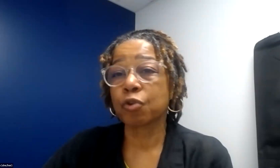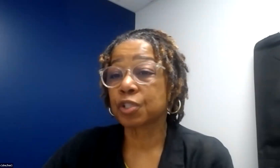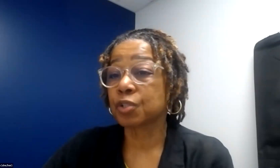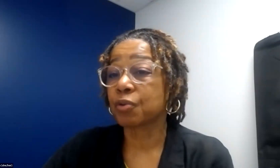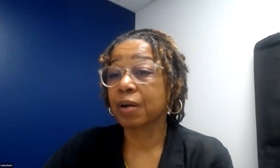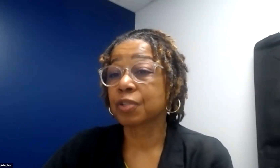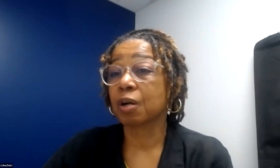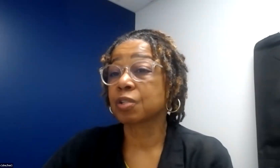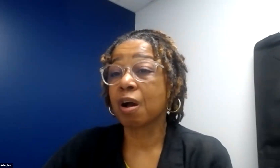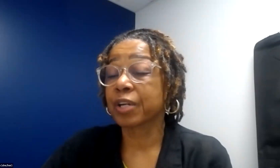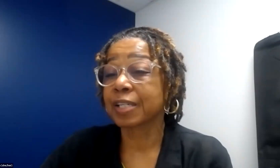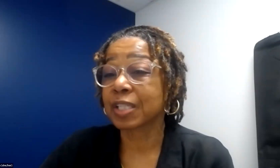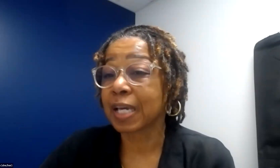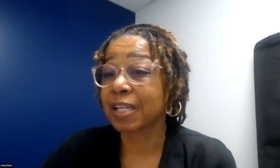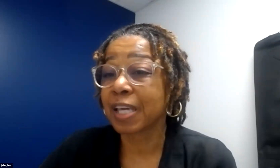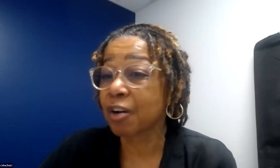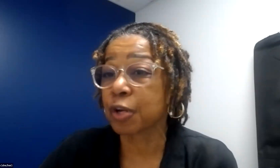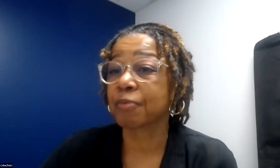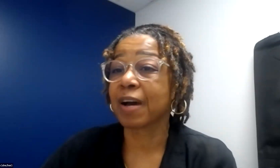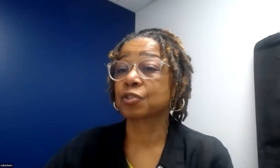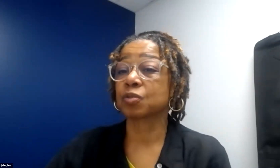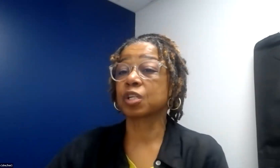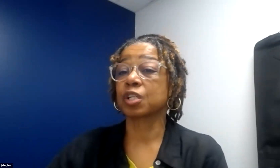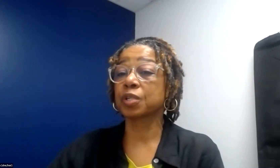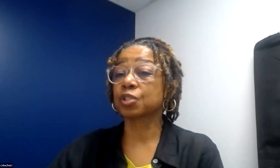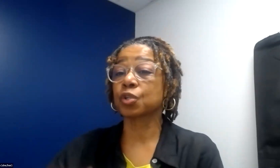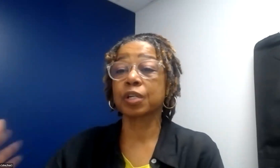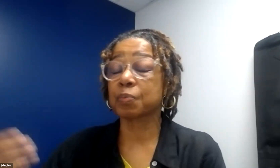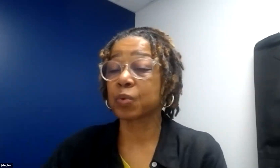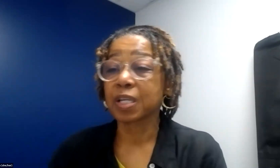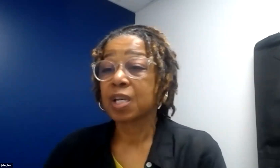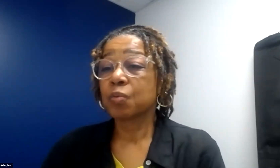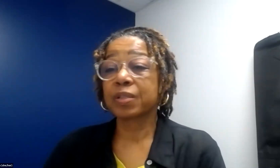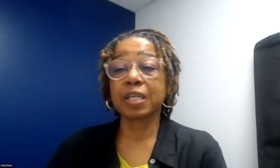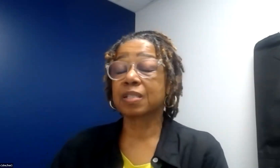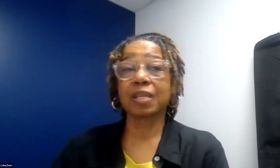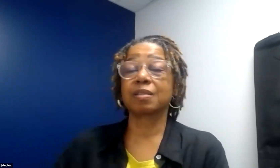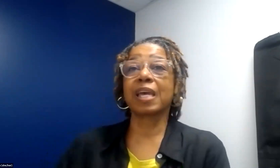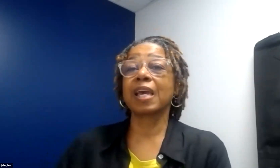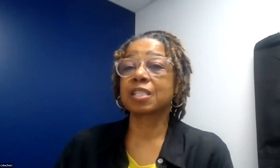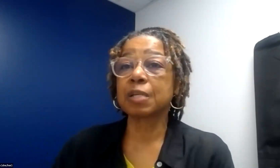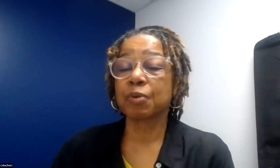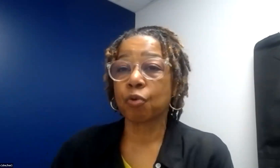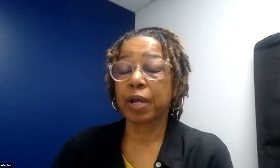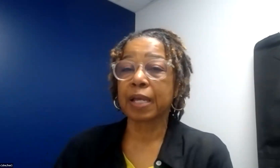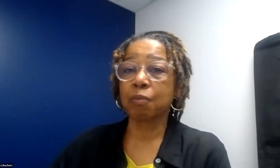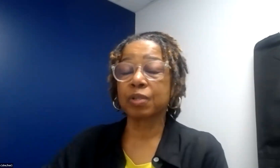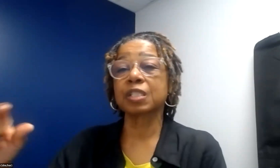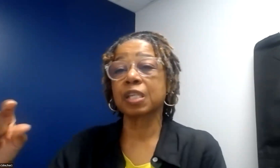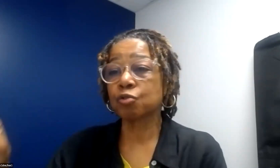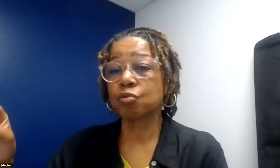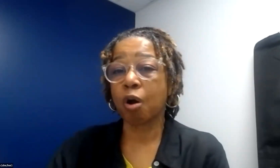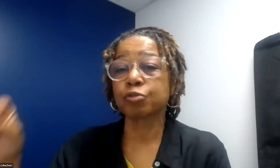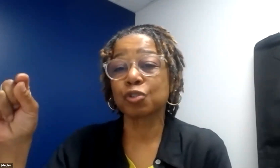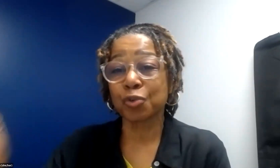we're forging new ground, y'all. Y'all are educating the healthcare providers because we're showing up with things that they ain't seen before. And I